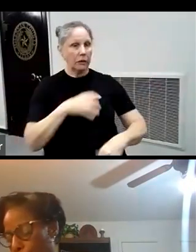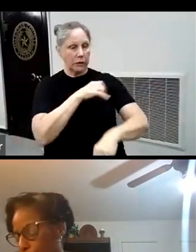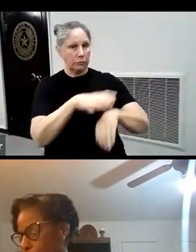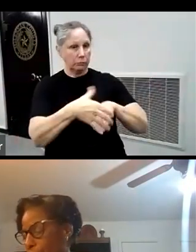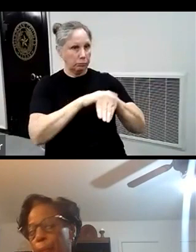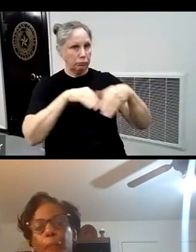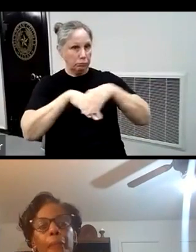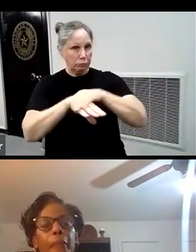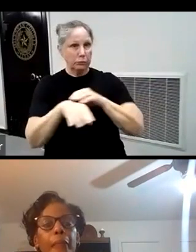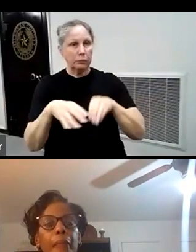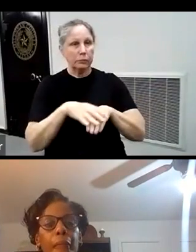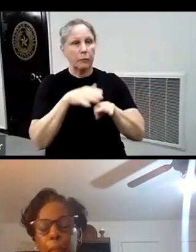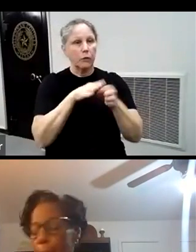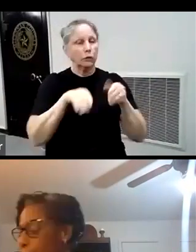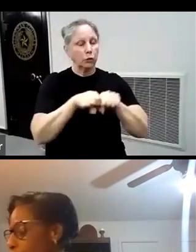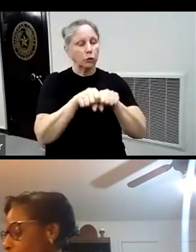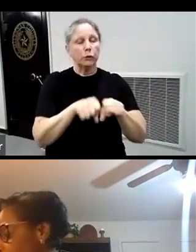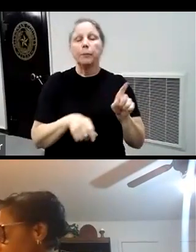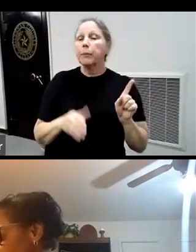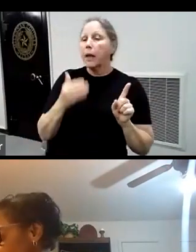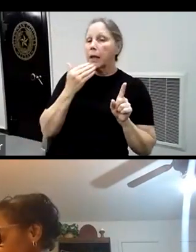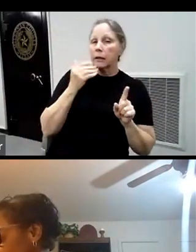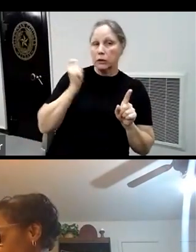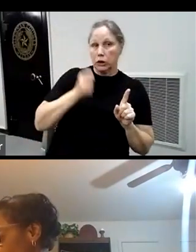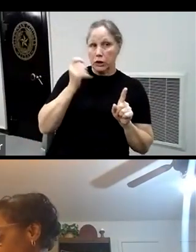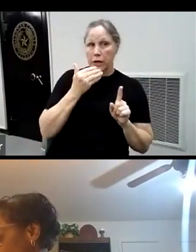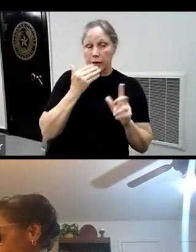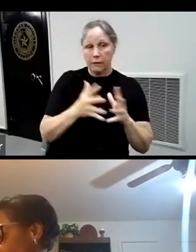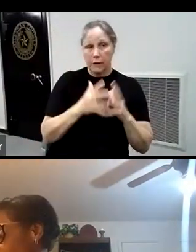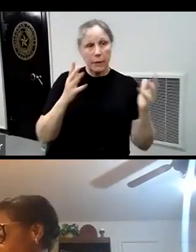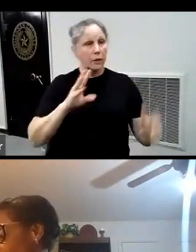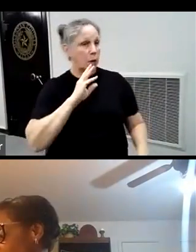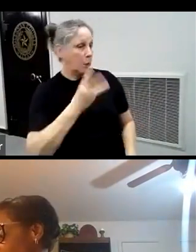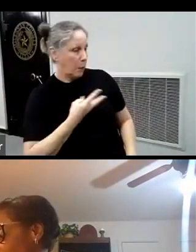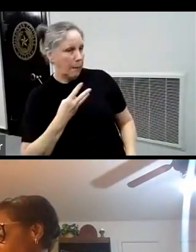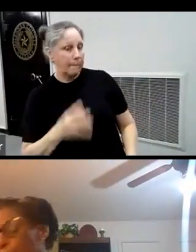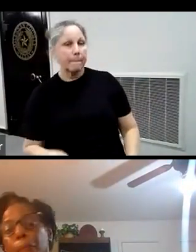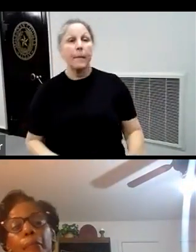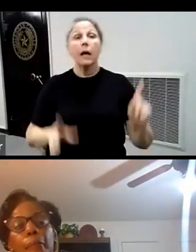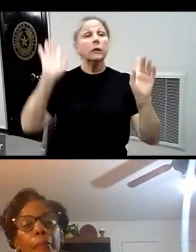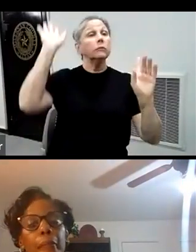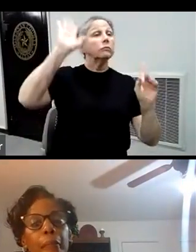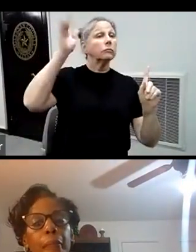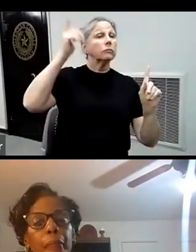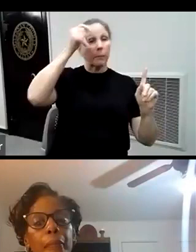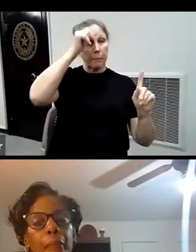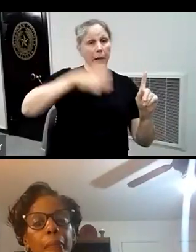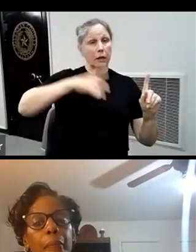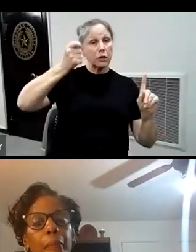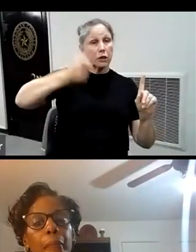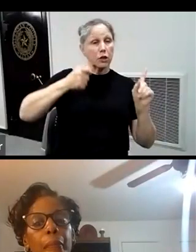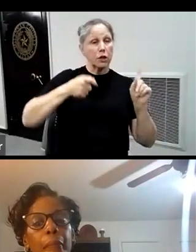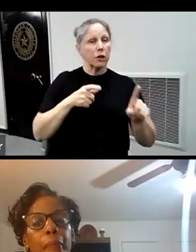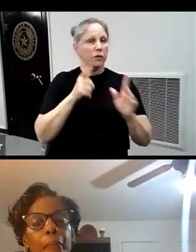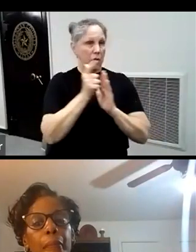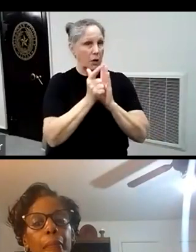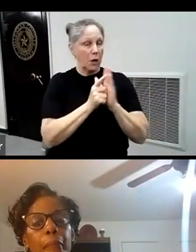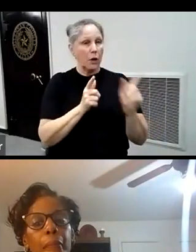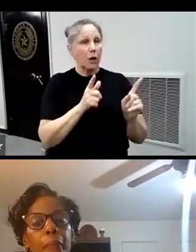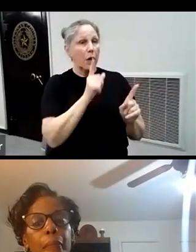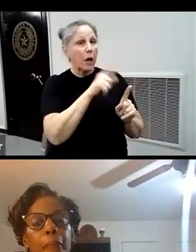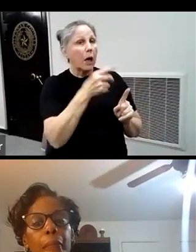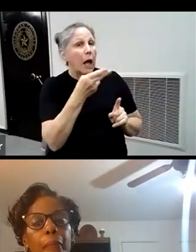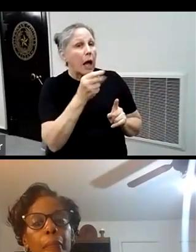All right. Thank you very much. You're welcome. Judge, Yes. do you want an update on the CARES